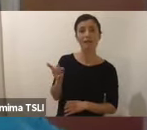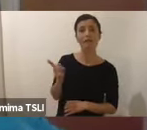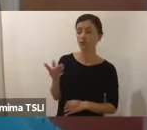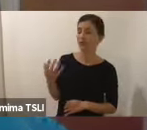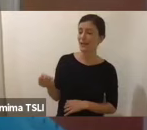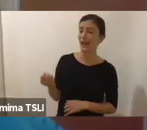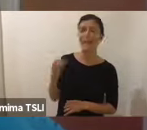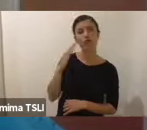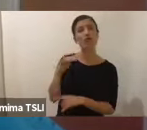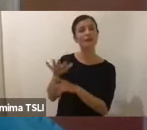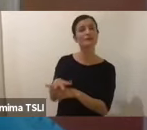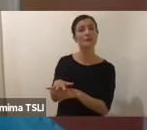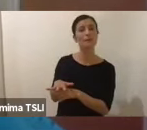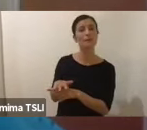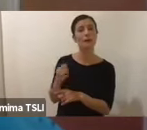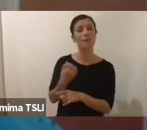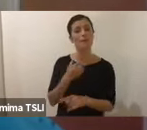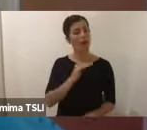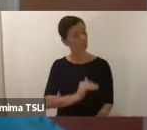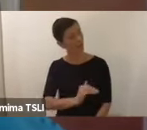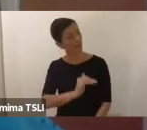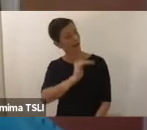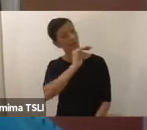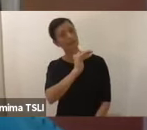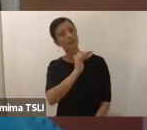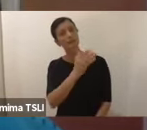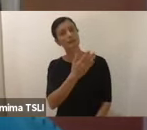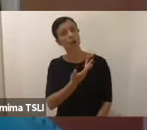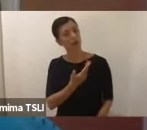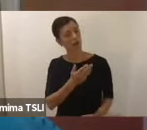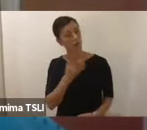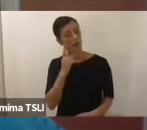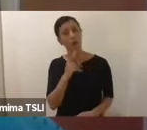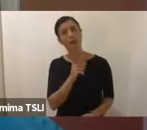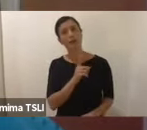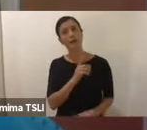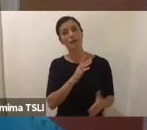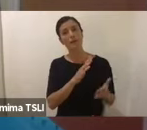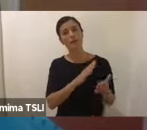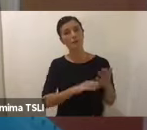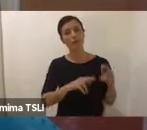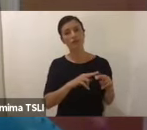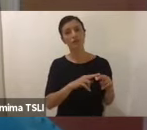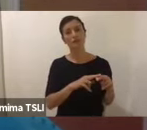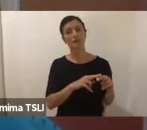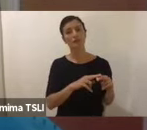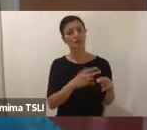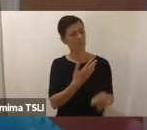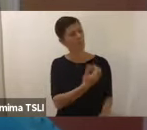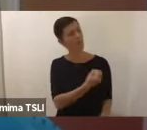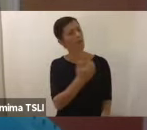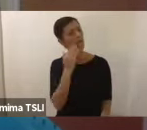white people they had racism yeah i wouldn't want to expel anybody i'd want to be able to